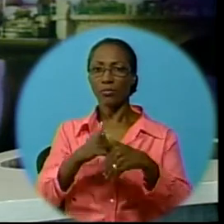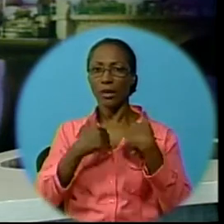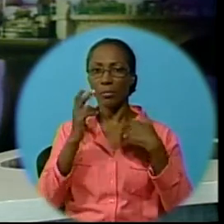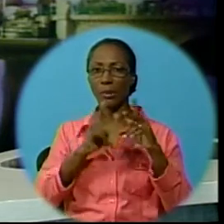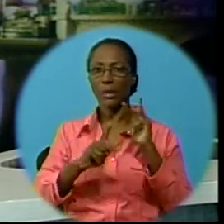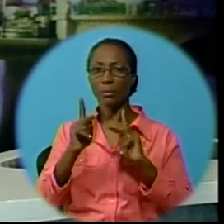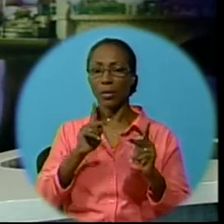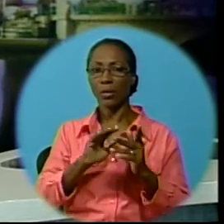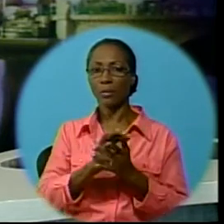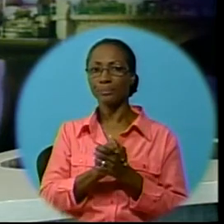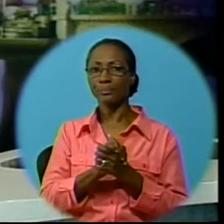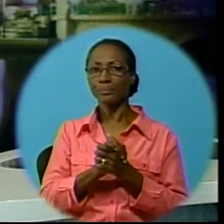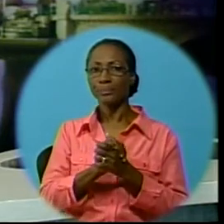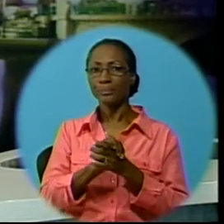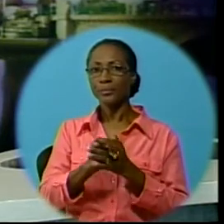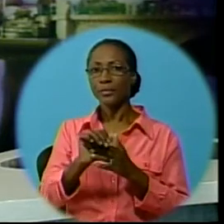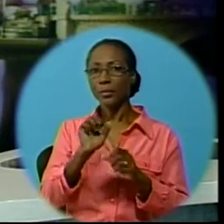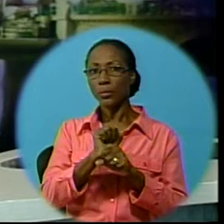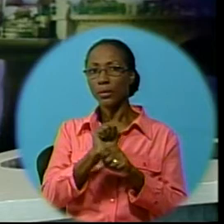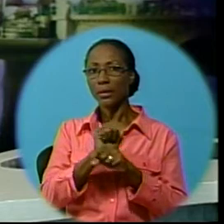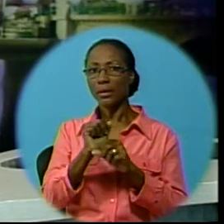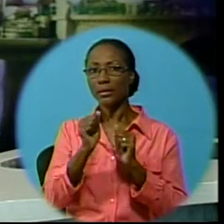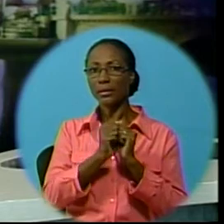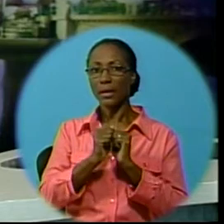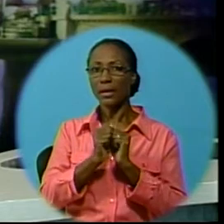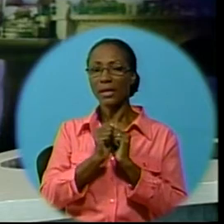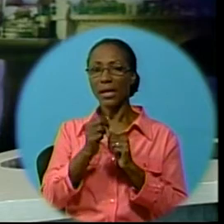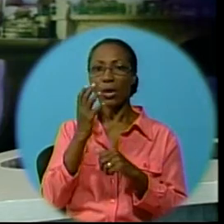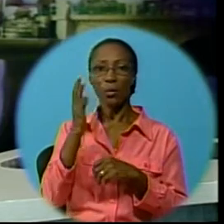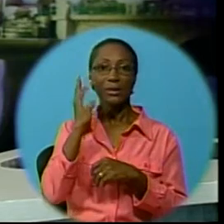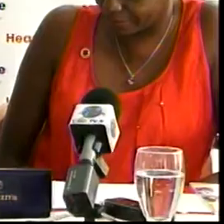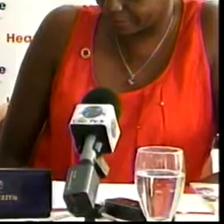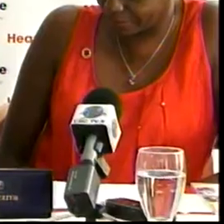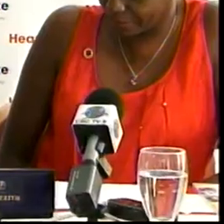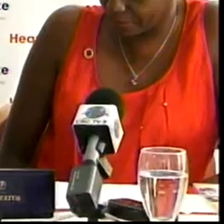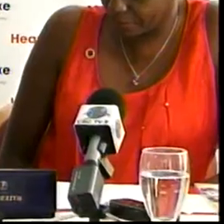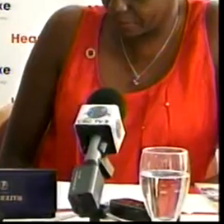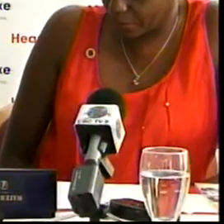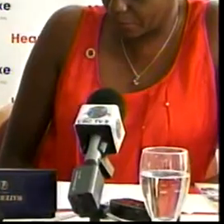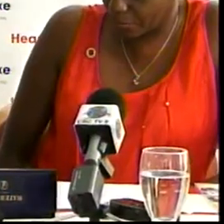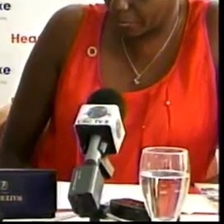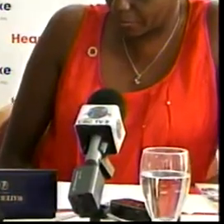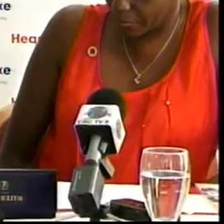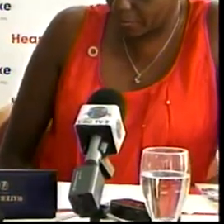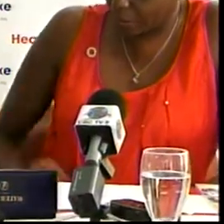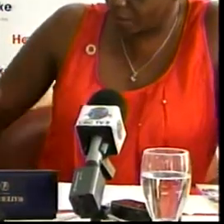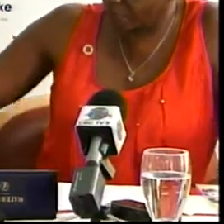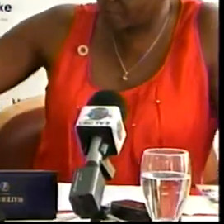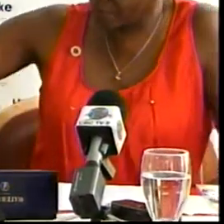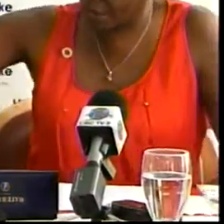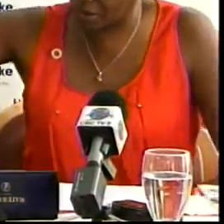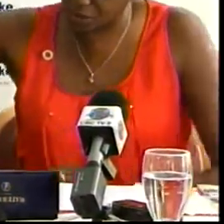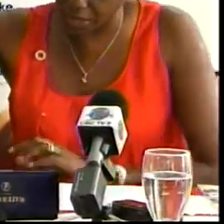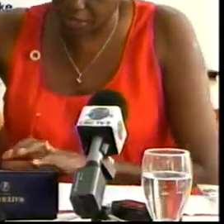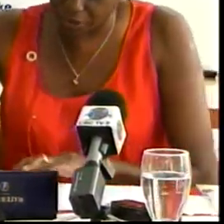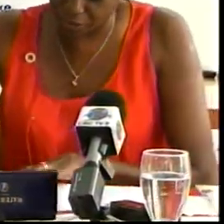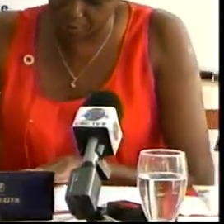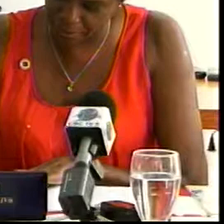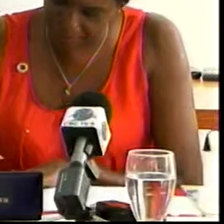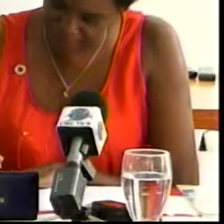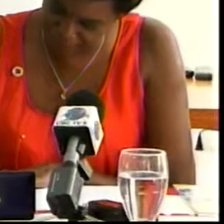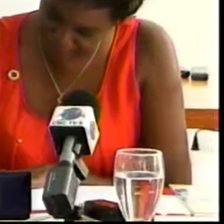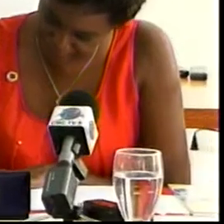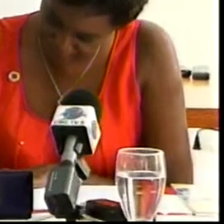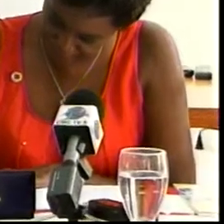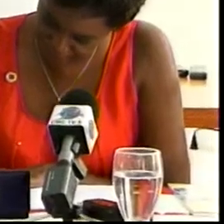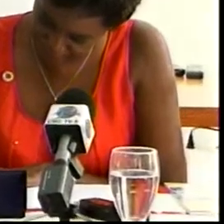The collaboration, which was recently announced, will see the club's young players and their parents having access to a wealth of education on